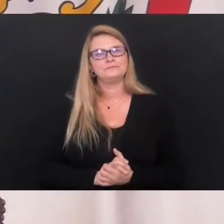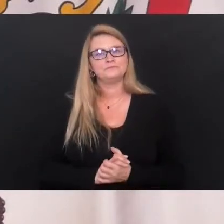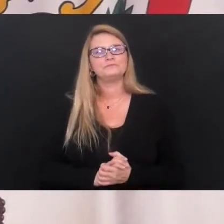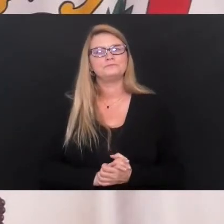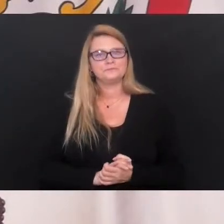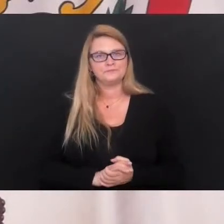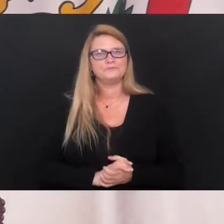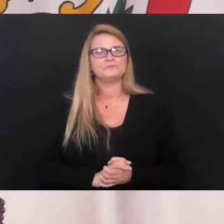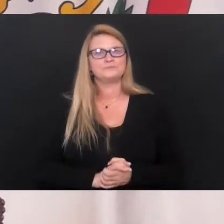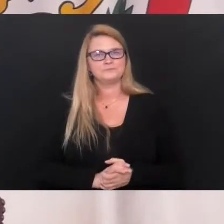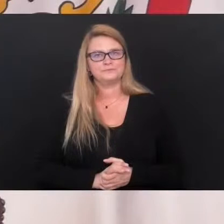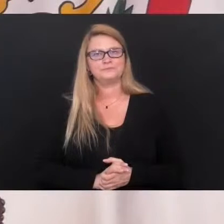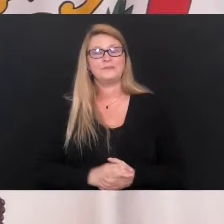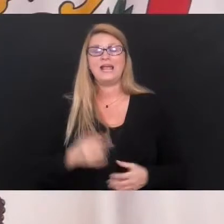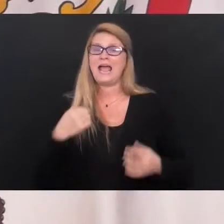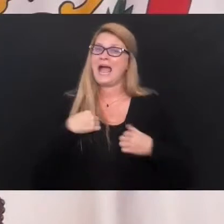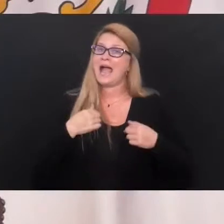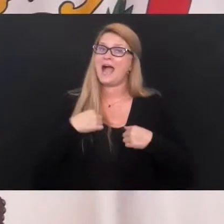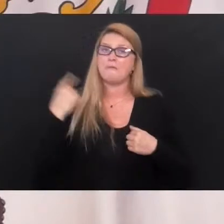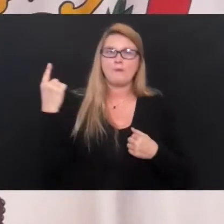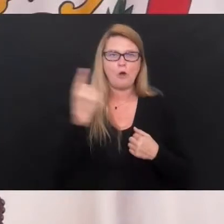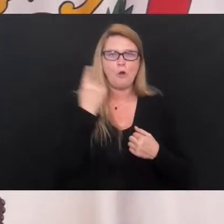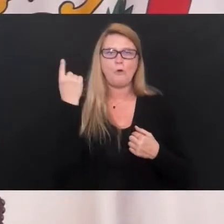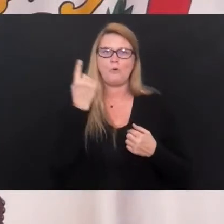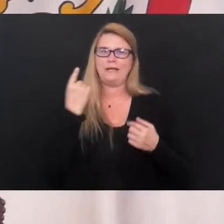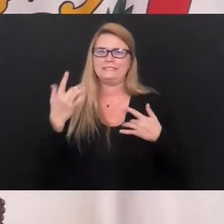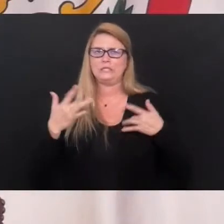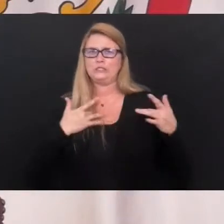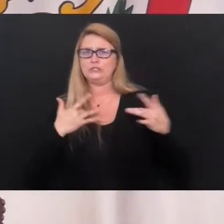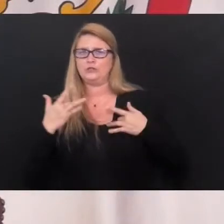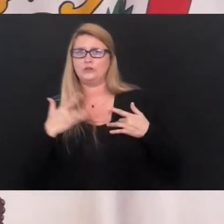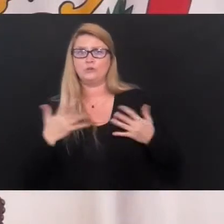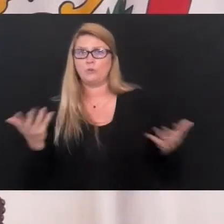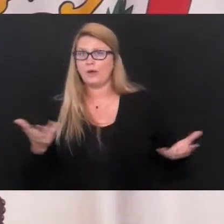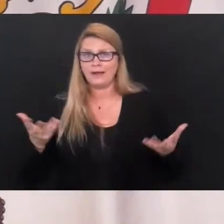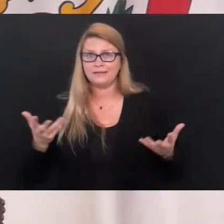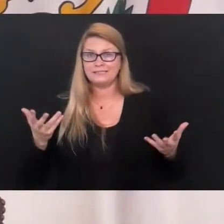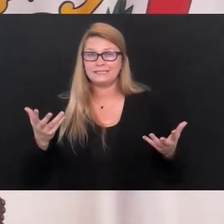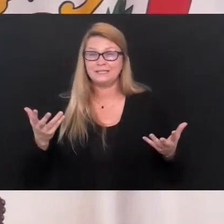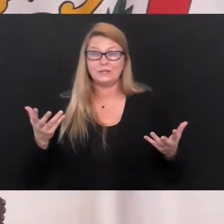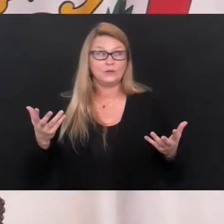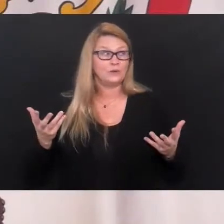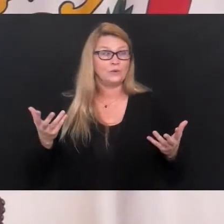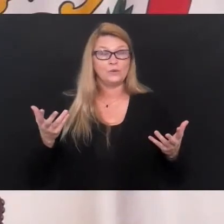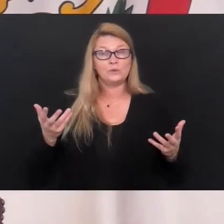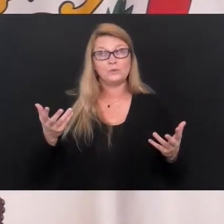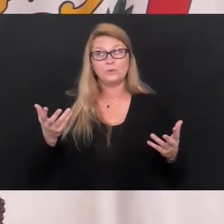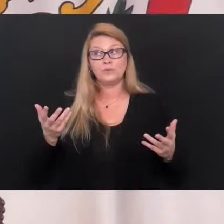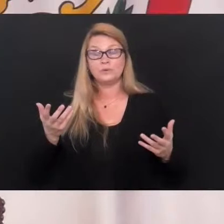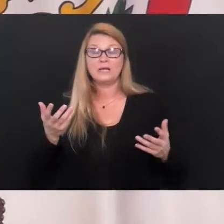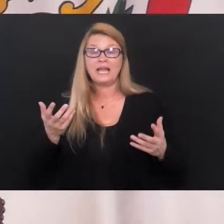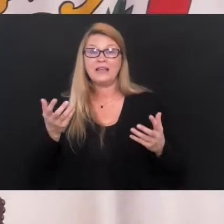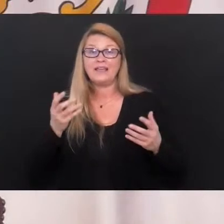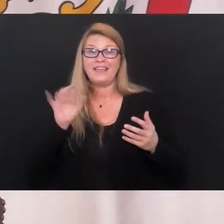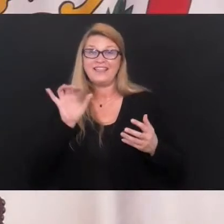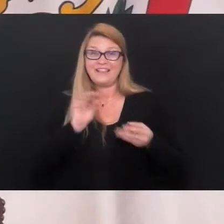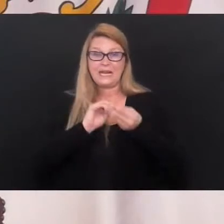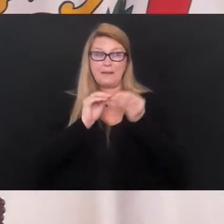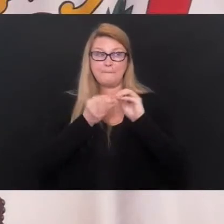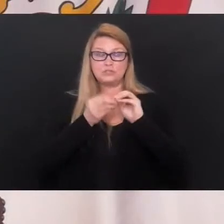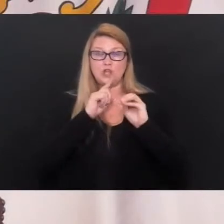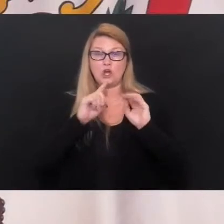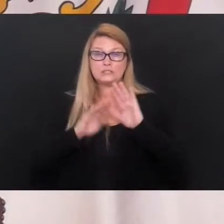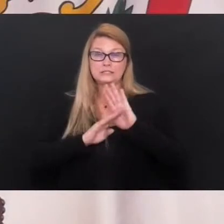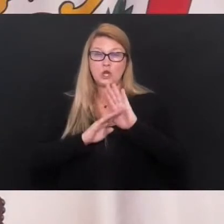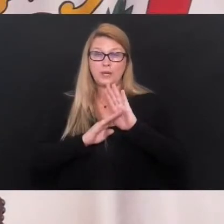I am always concerned that this thing is just starting to tick back up across this nation. And if